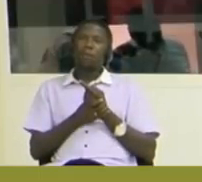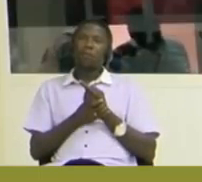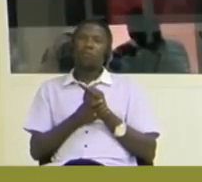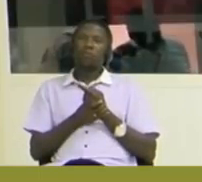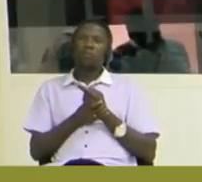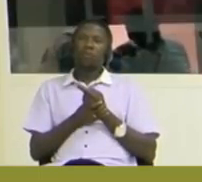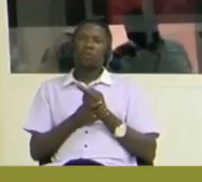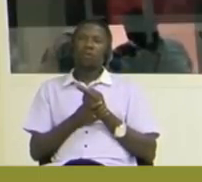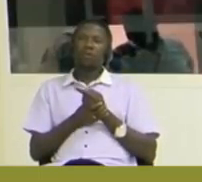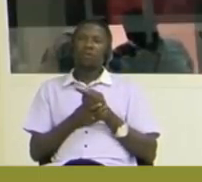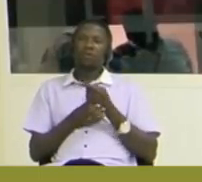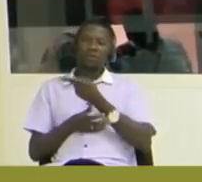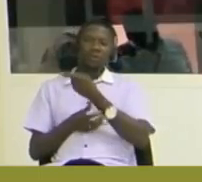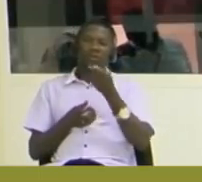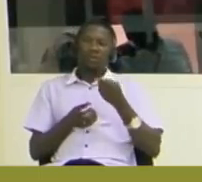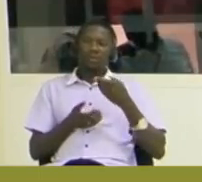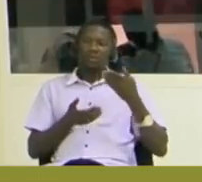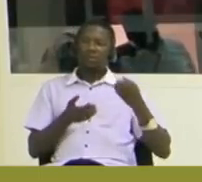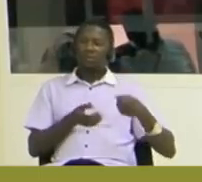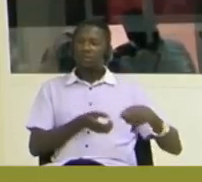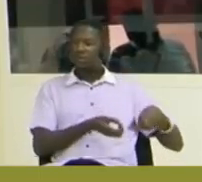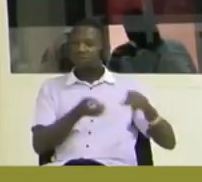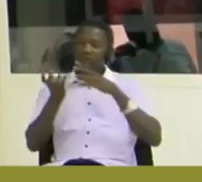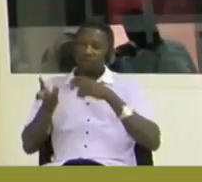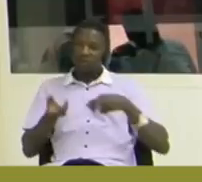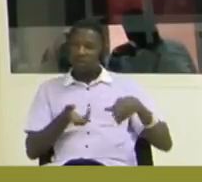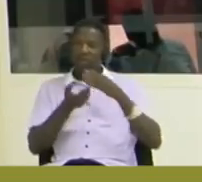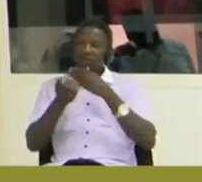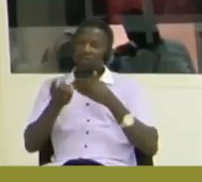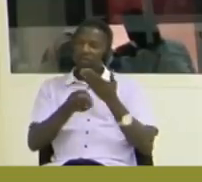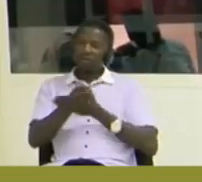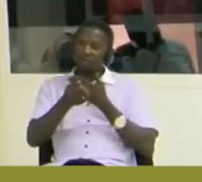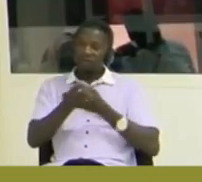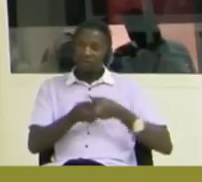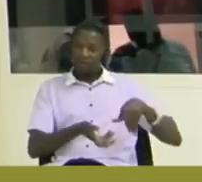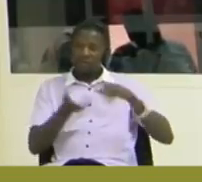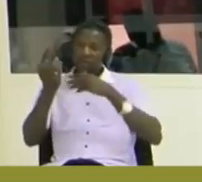these fishing boats, these canoes.